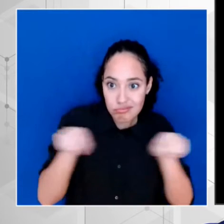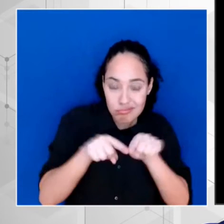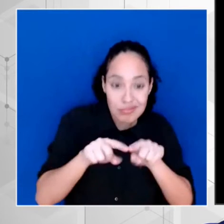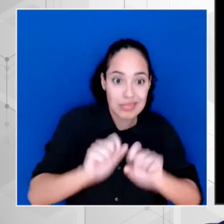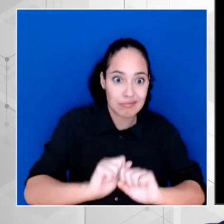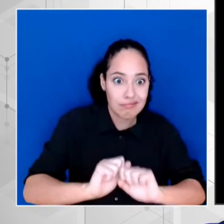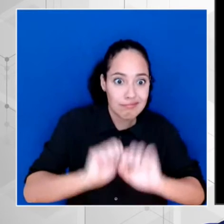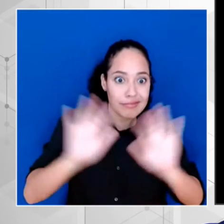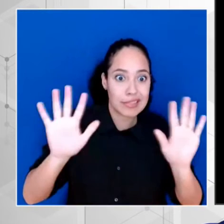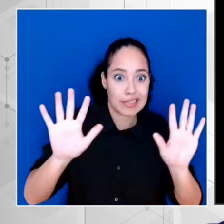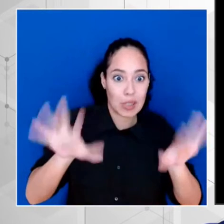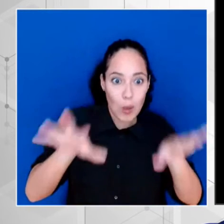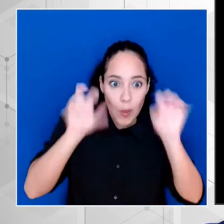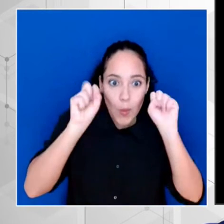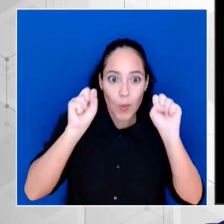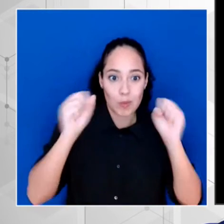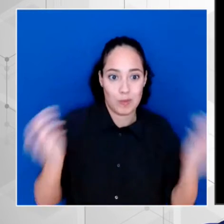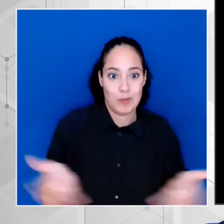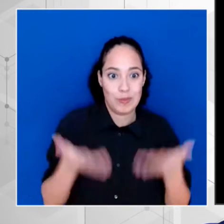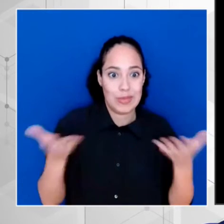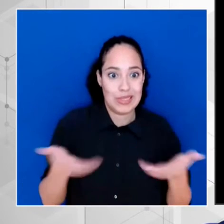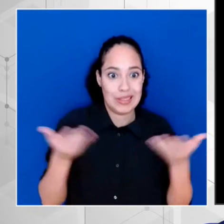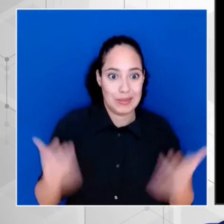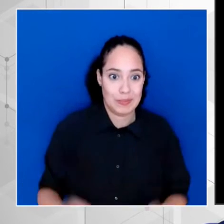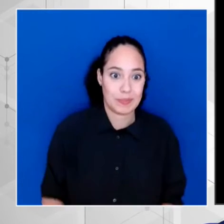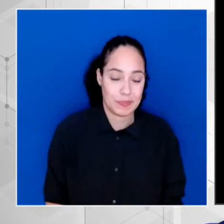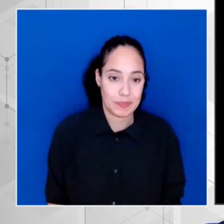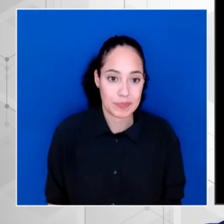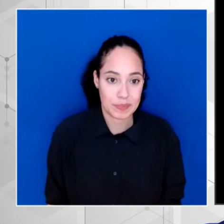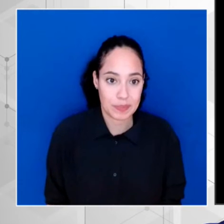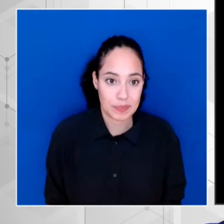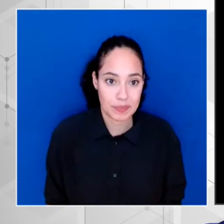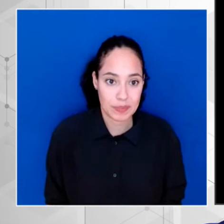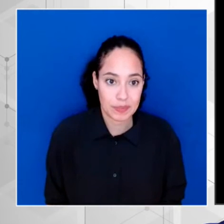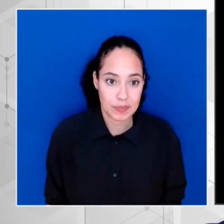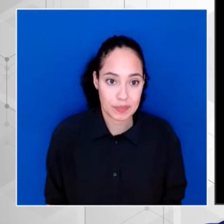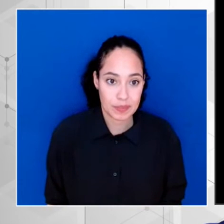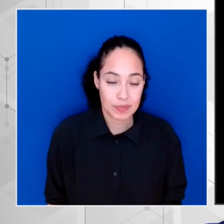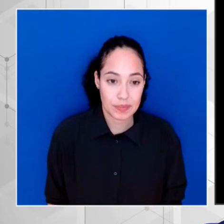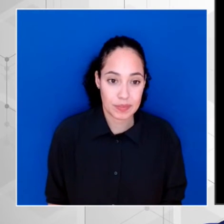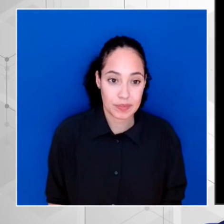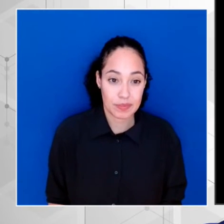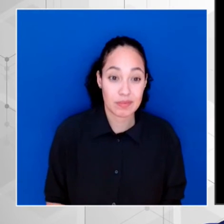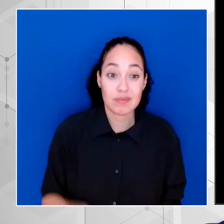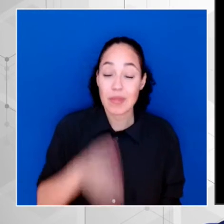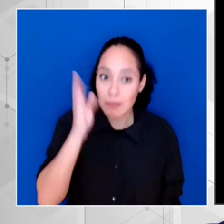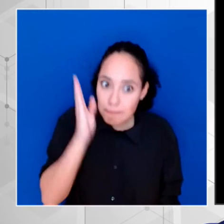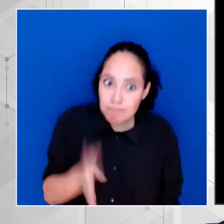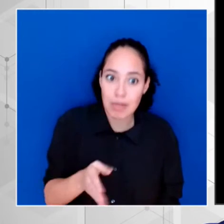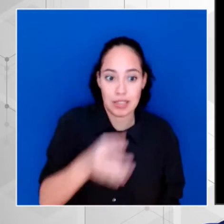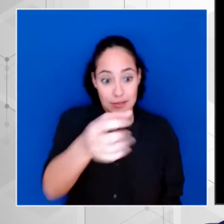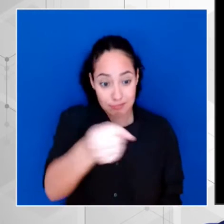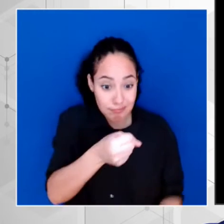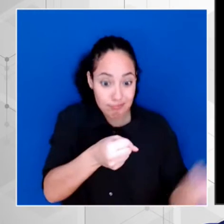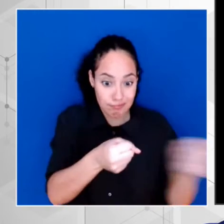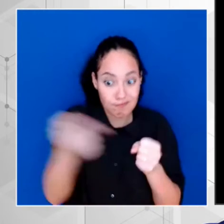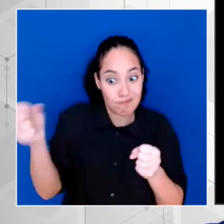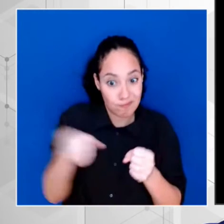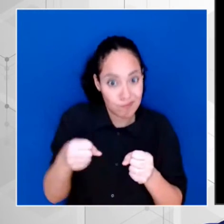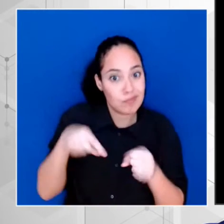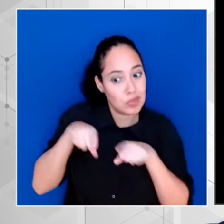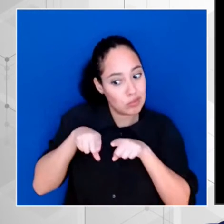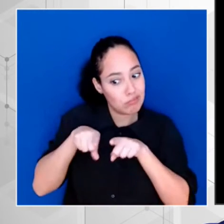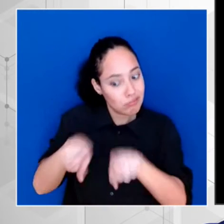and inclusivity as well as usability. Never leave them out of the development process.